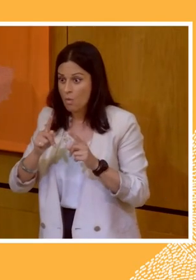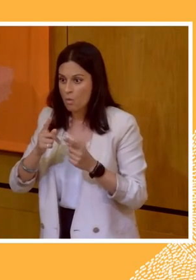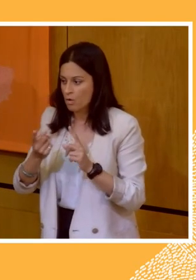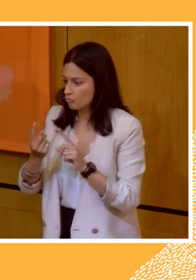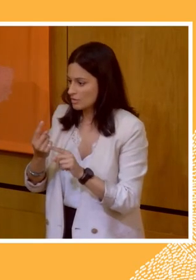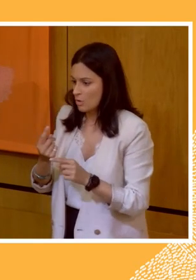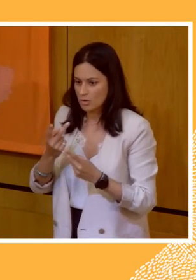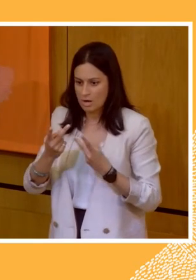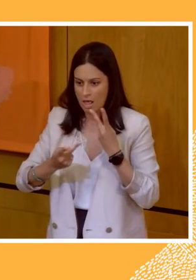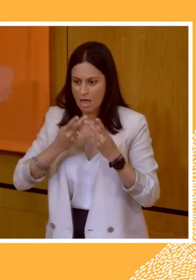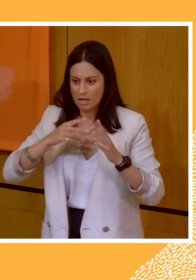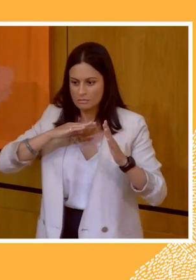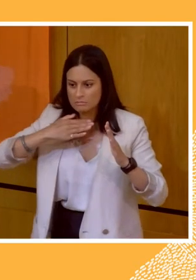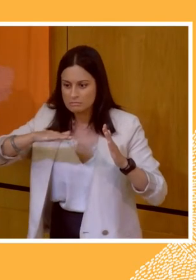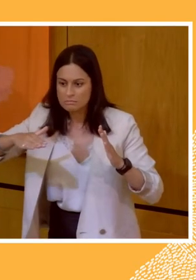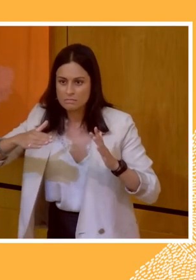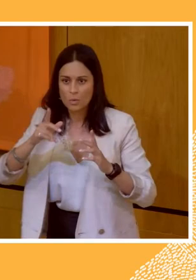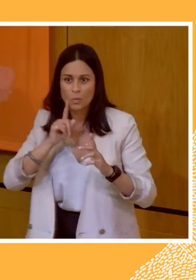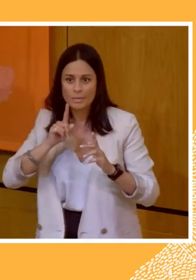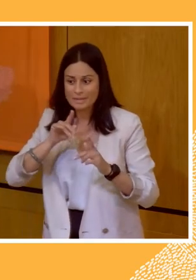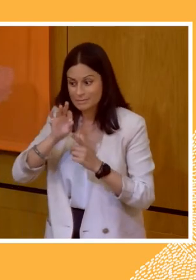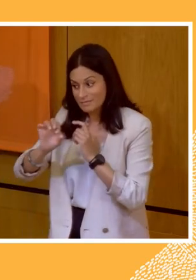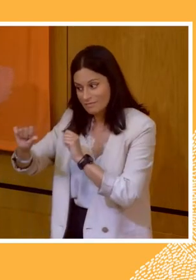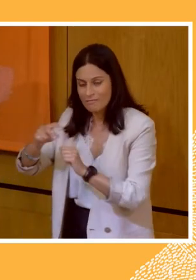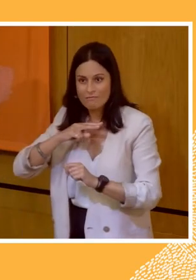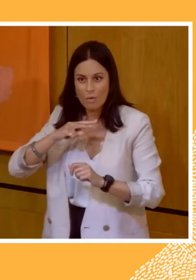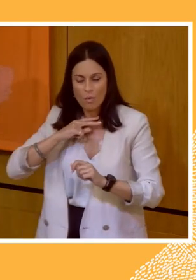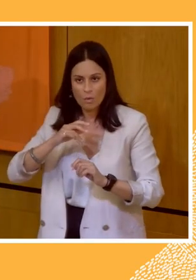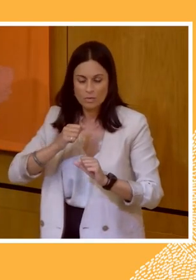the tonality of the women's voices in particular,